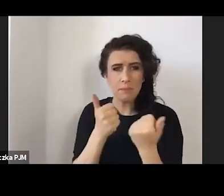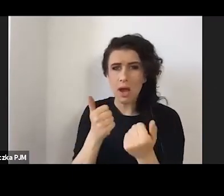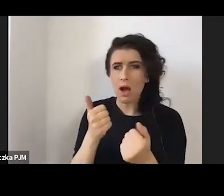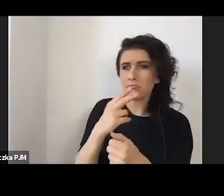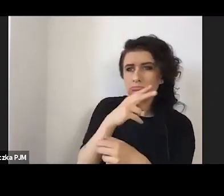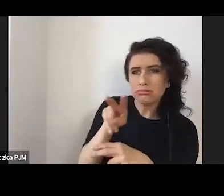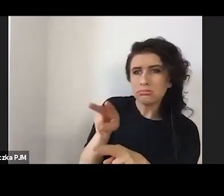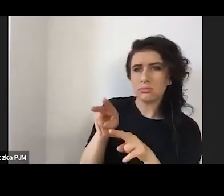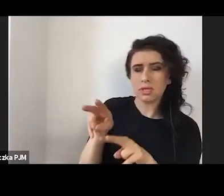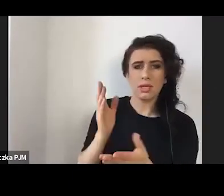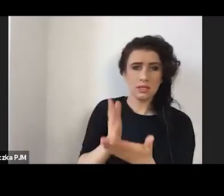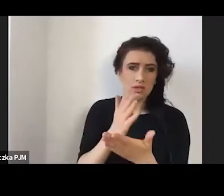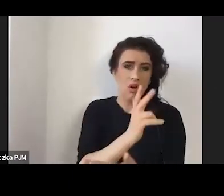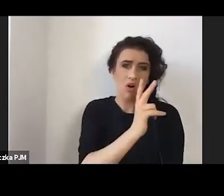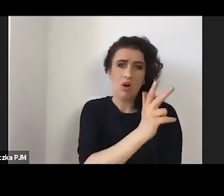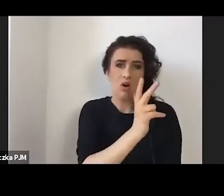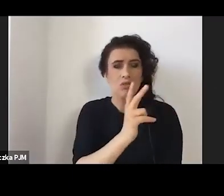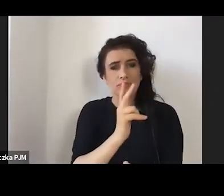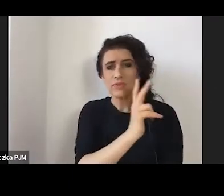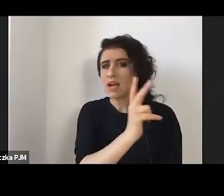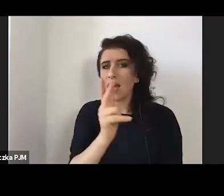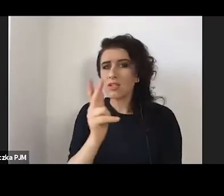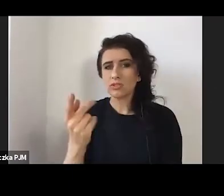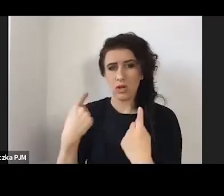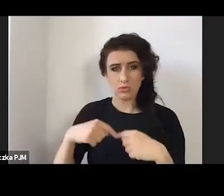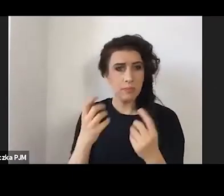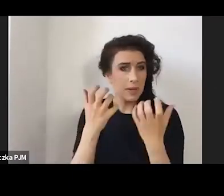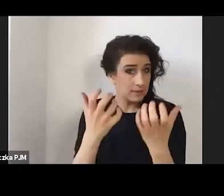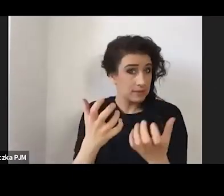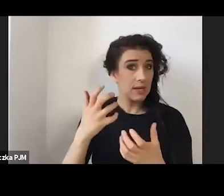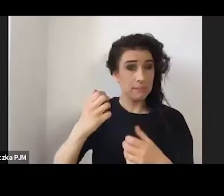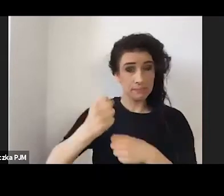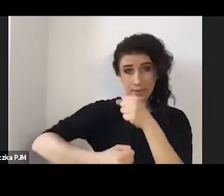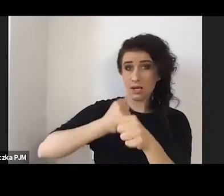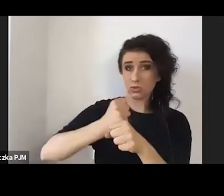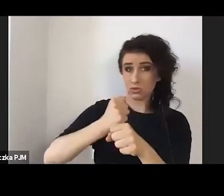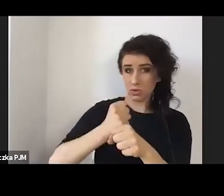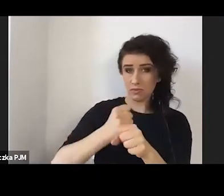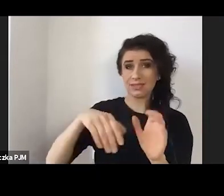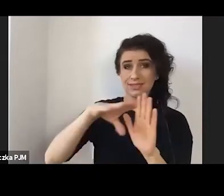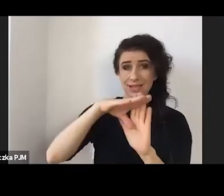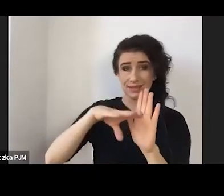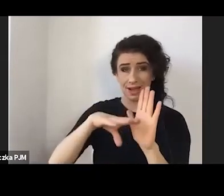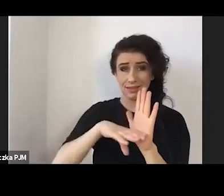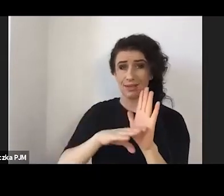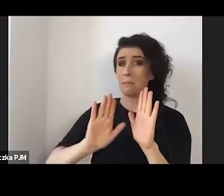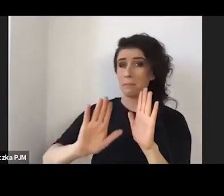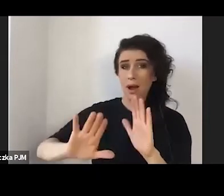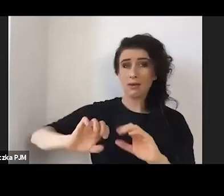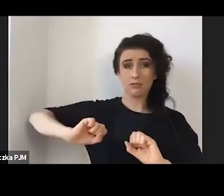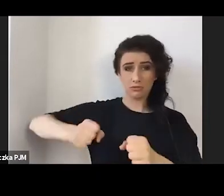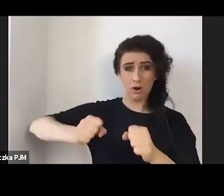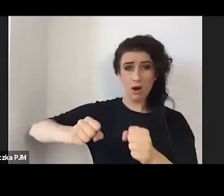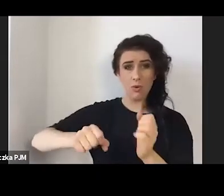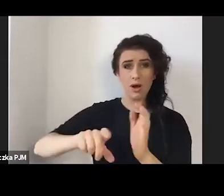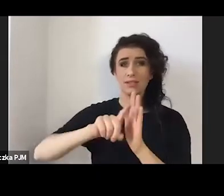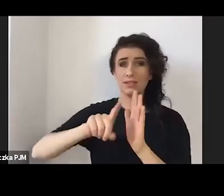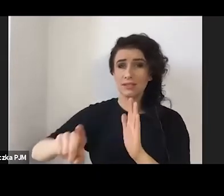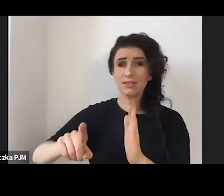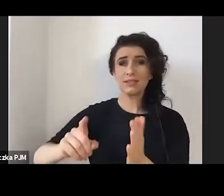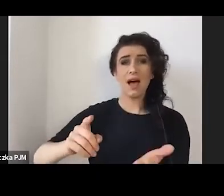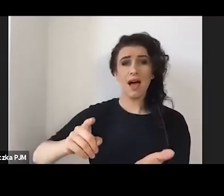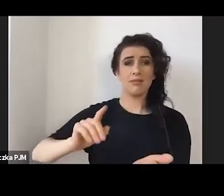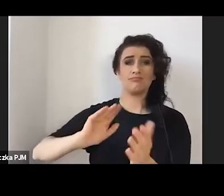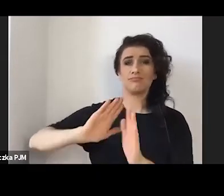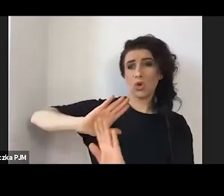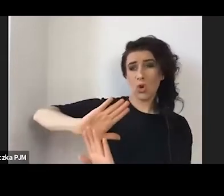to work on prevention for, violence prevention or gender-based violence prevention should be